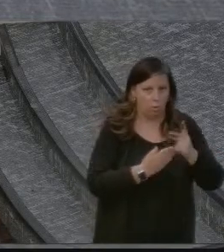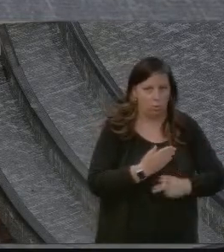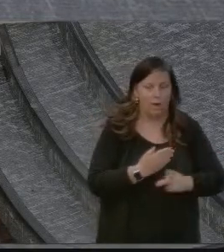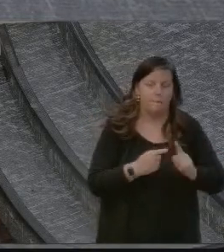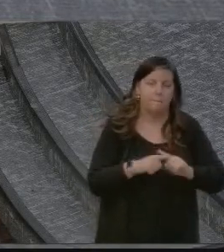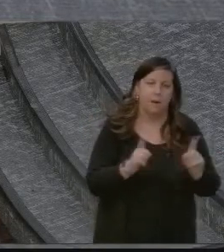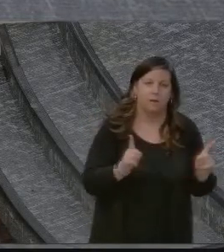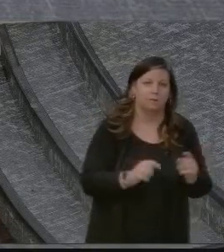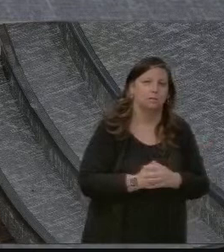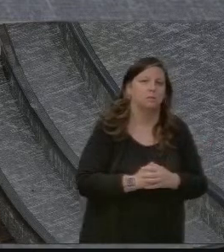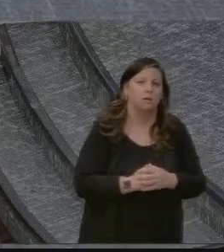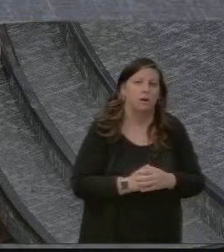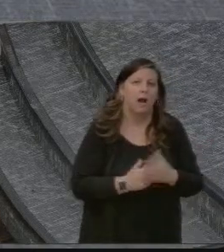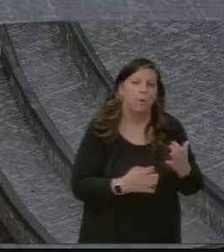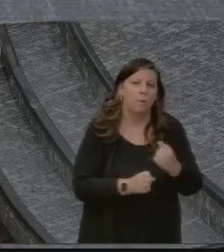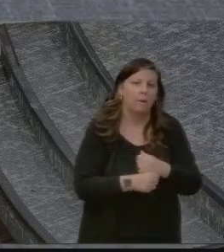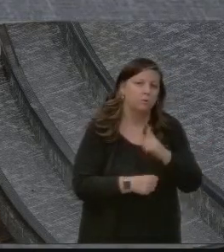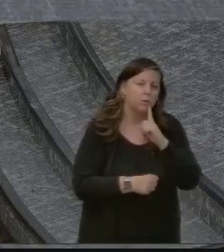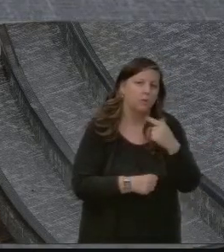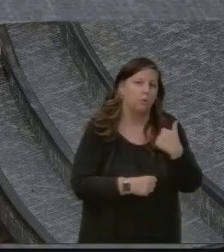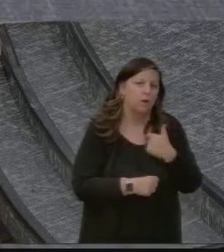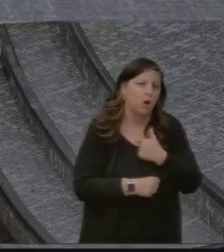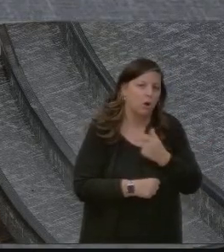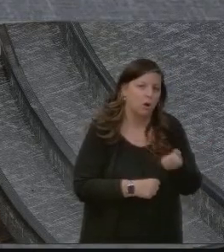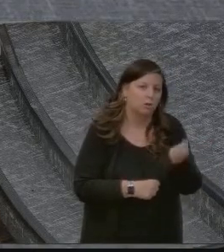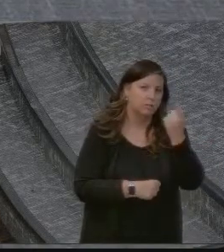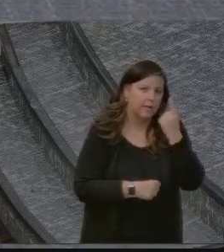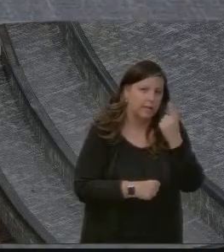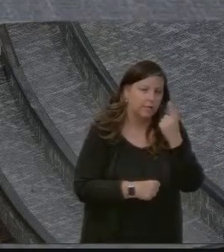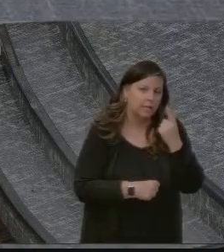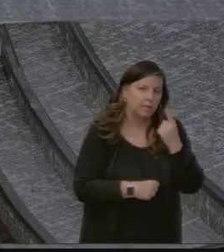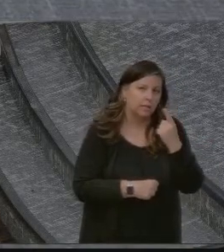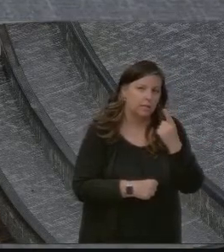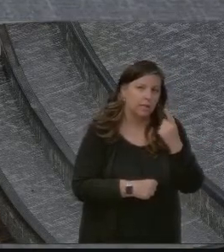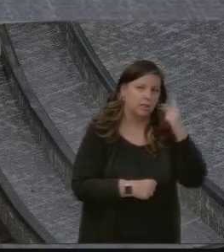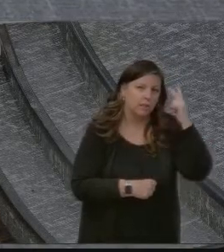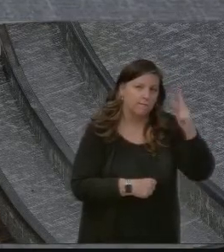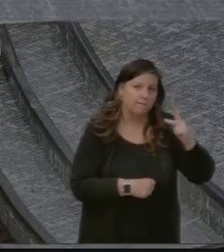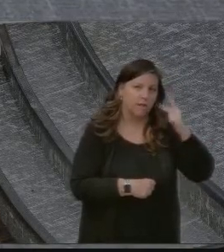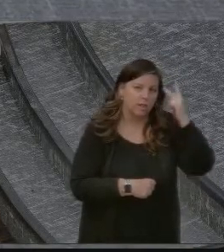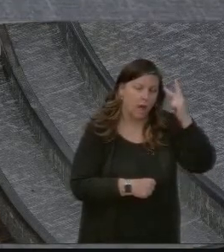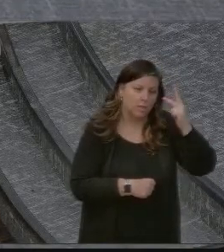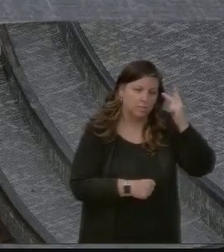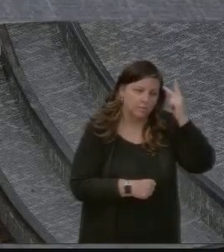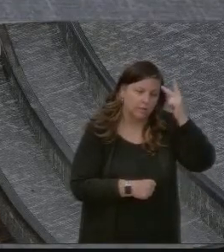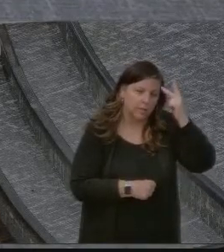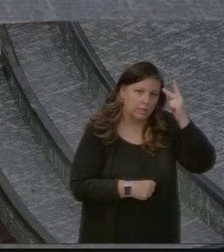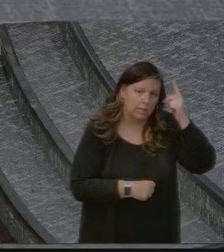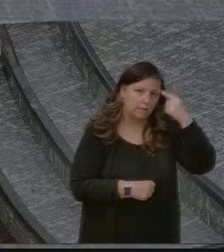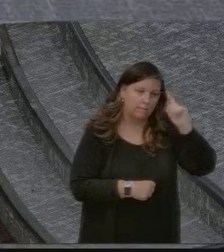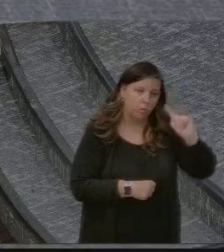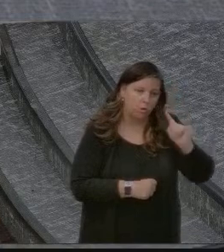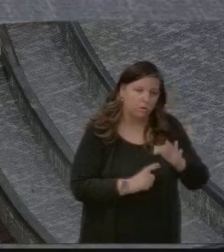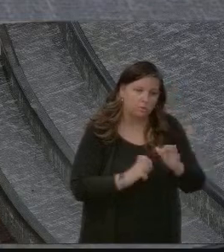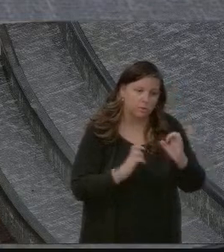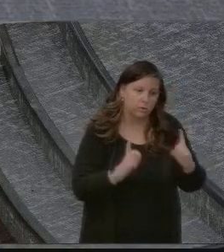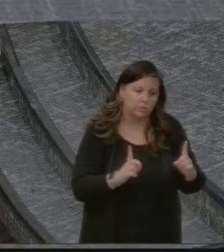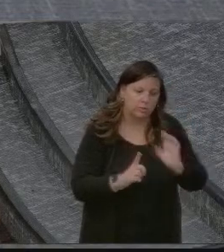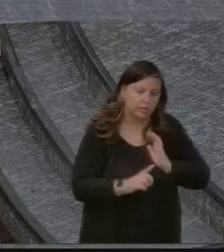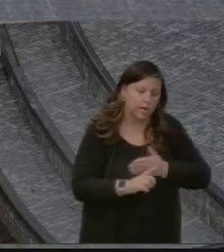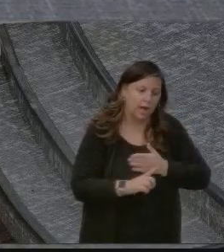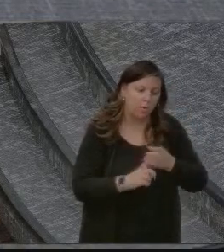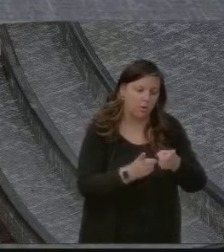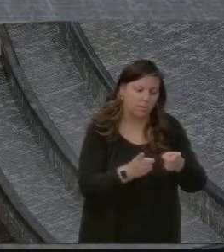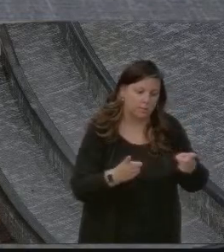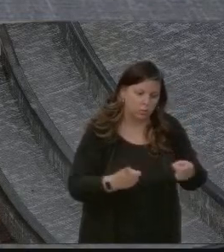But just want to be sure that we're understanding the philosophy of special education in our district and where we're